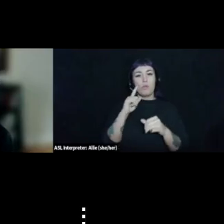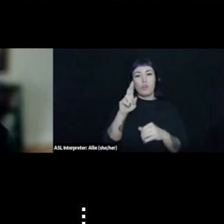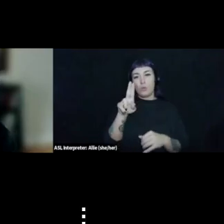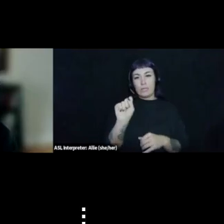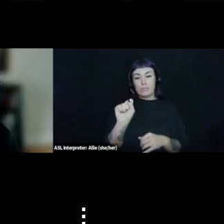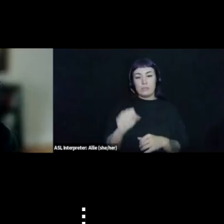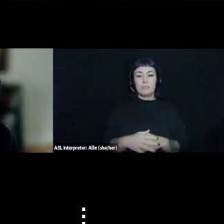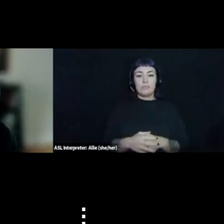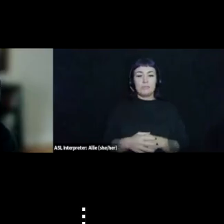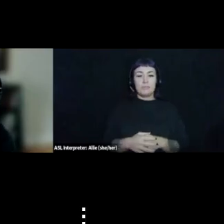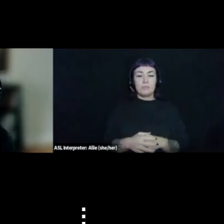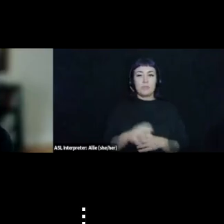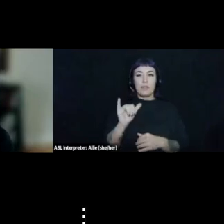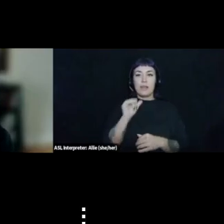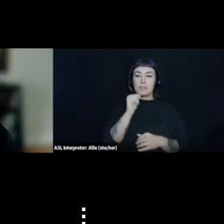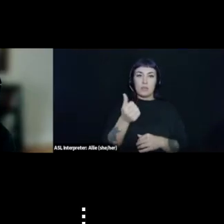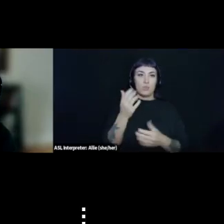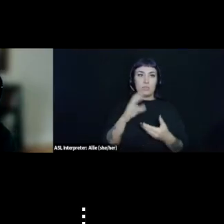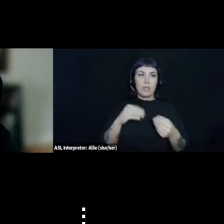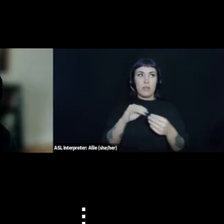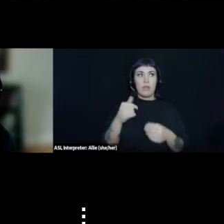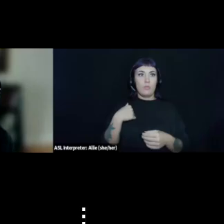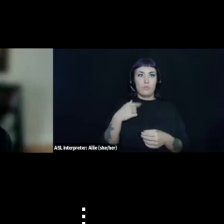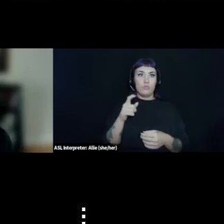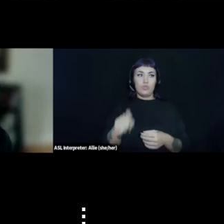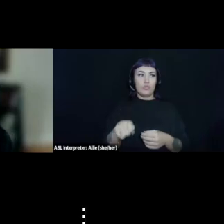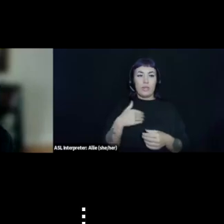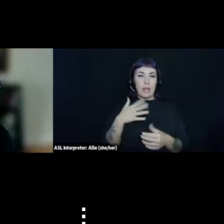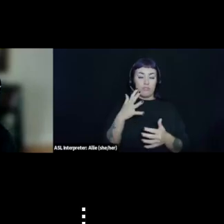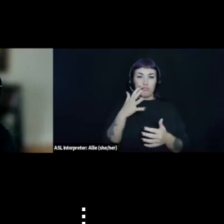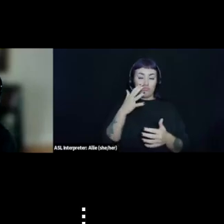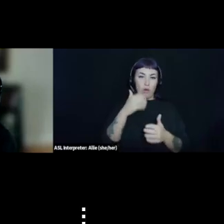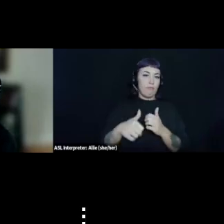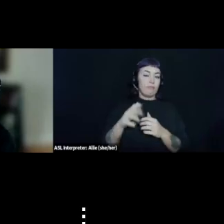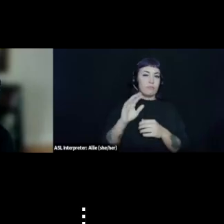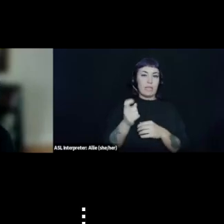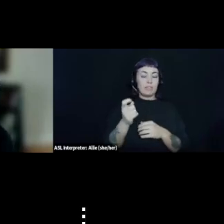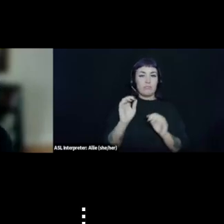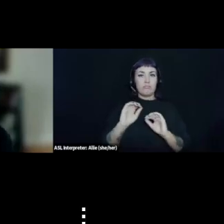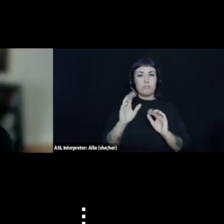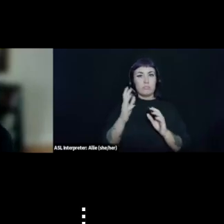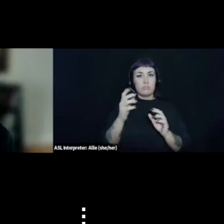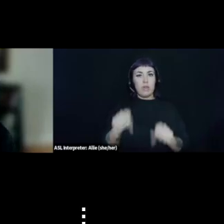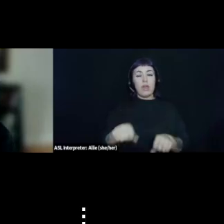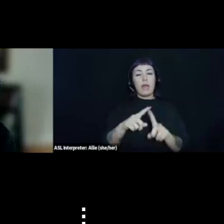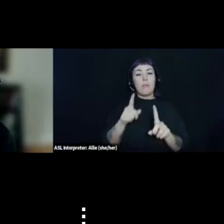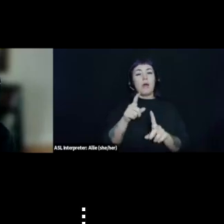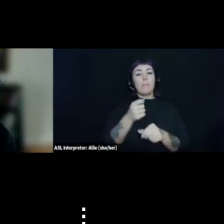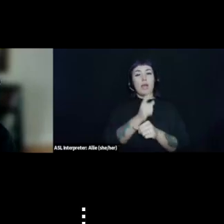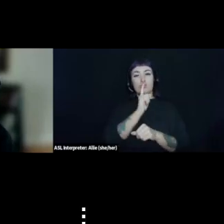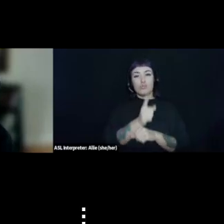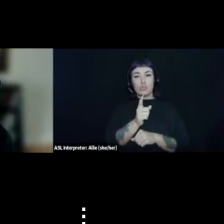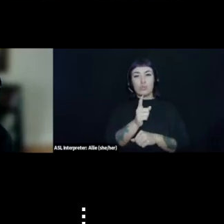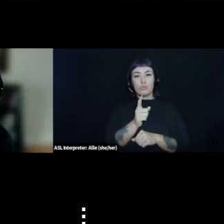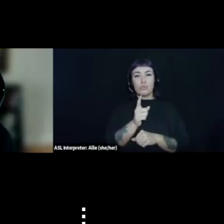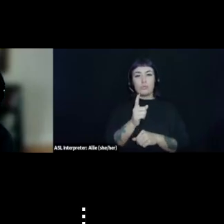States. That's not to say that we shouldn't be having rough sex or anything like that, but we should be making sure